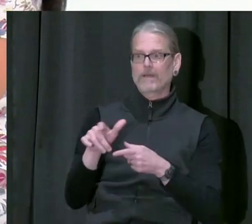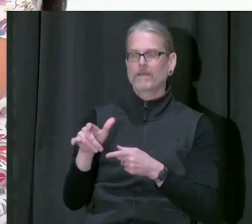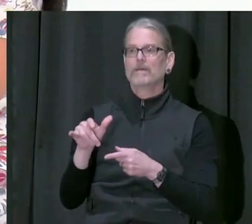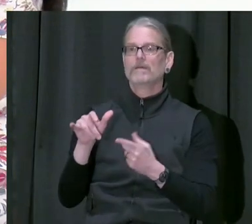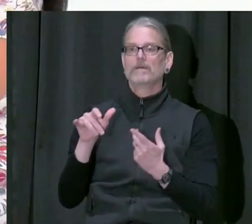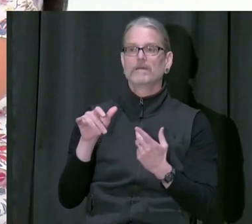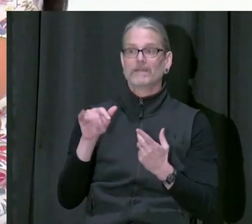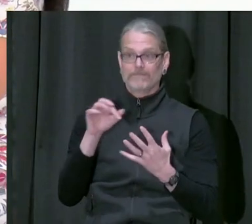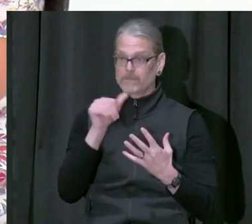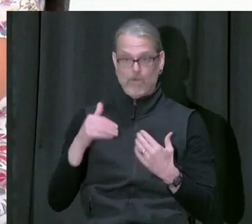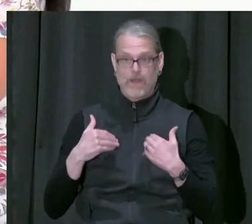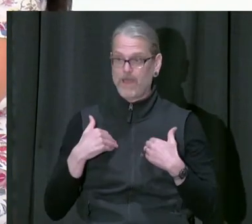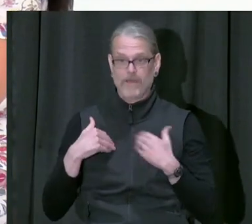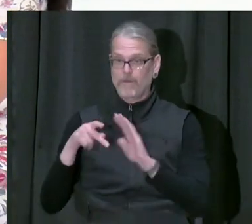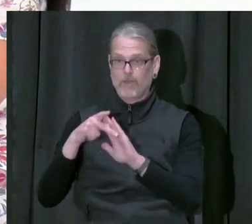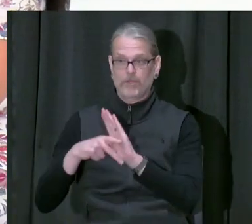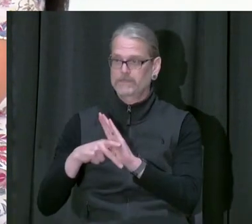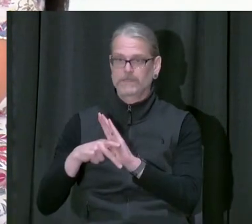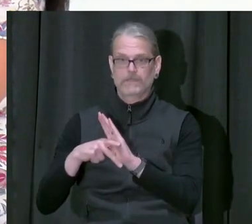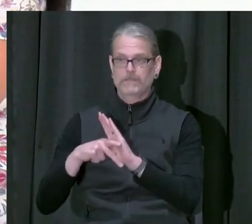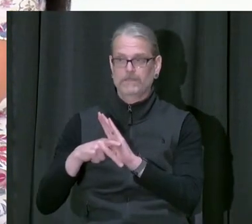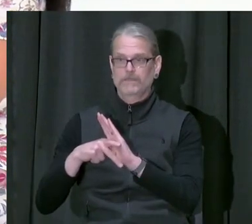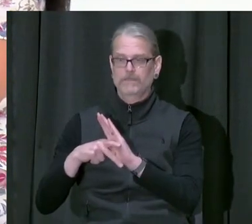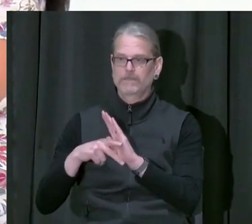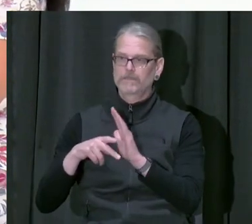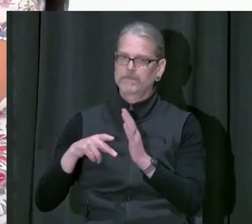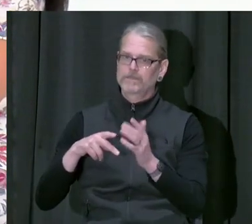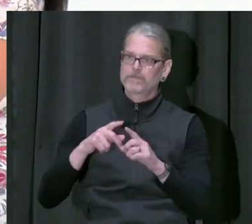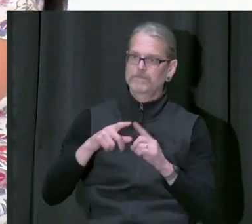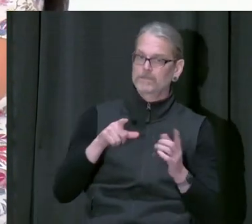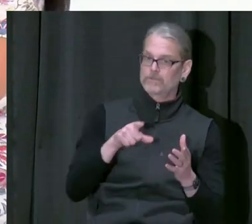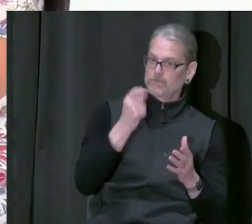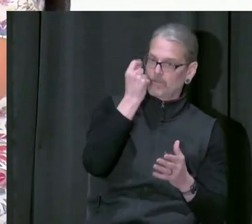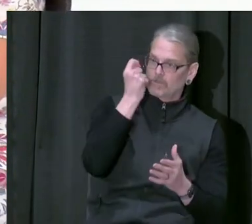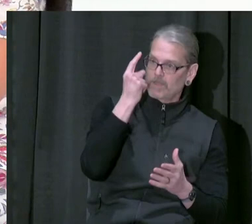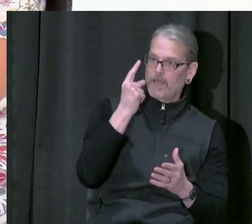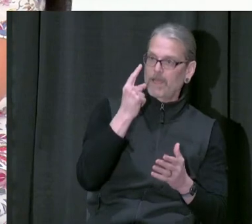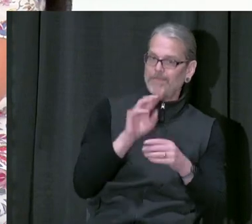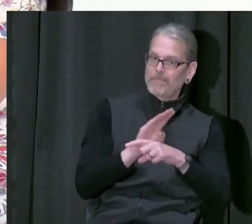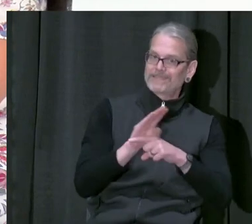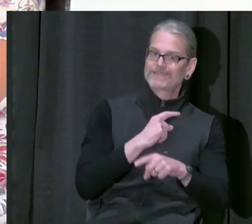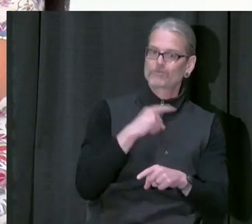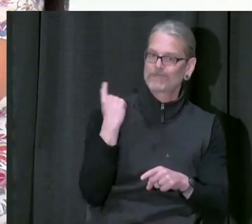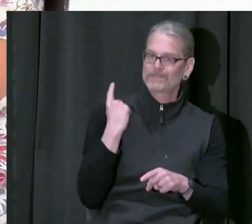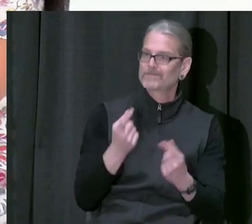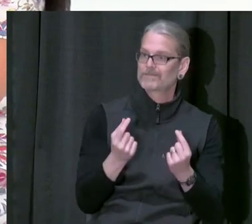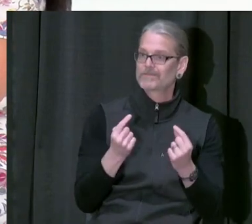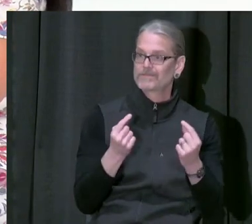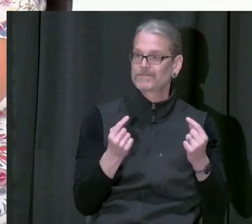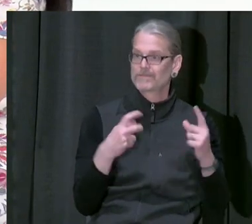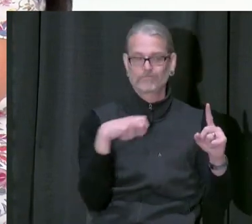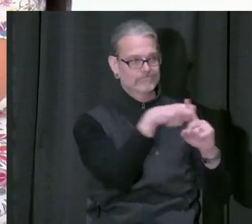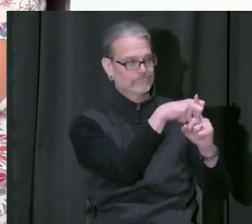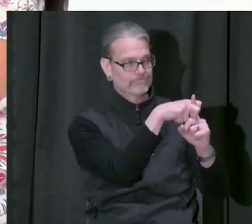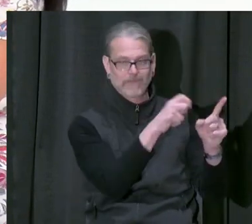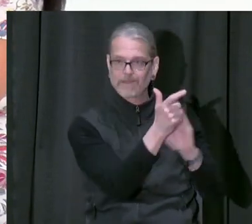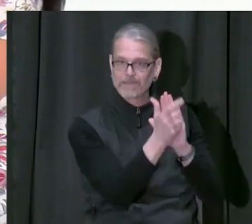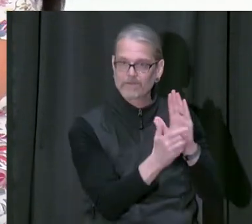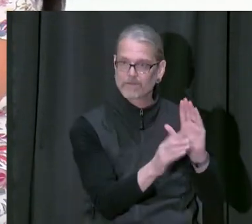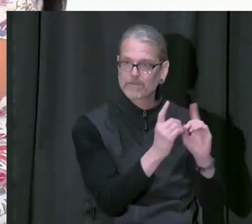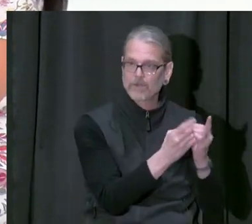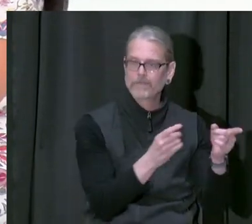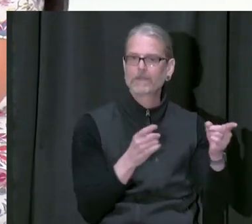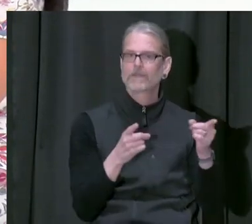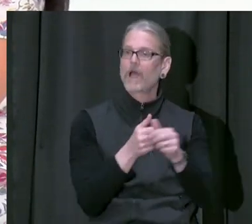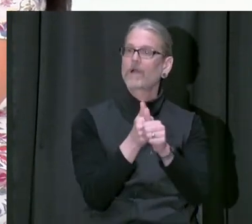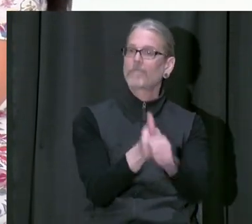accessibility policy, you understand the business, you understand the business risks, you reach out to your legal department, you reach out to your compliance department,